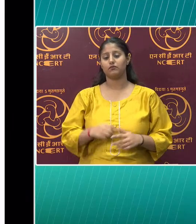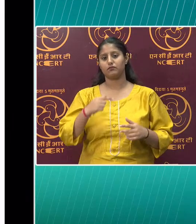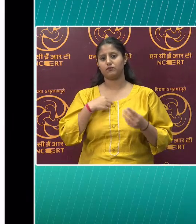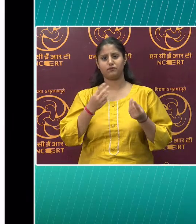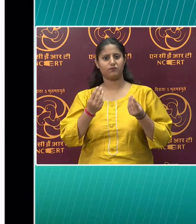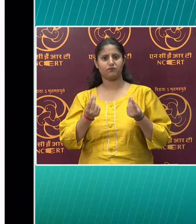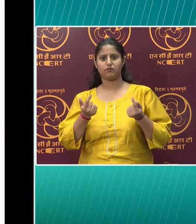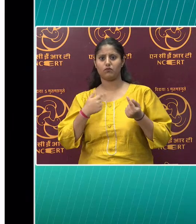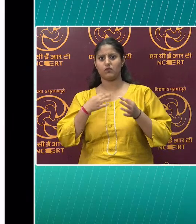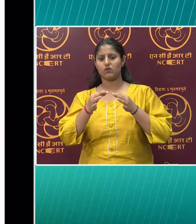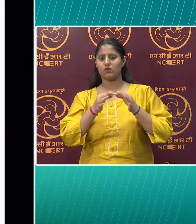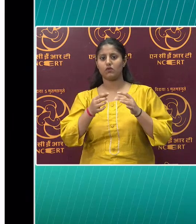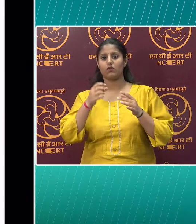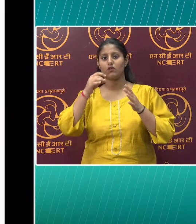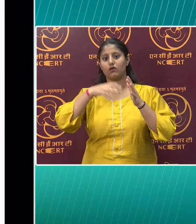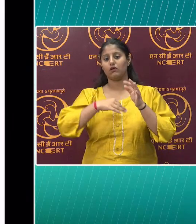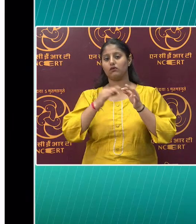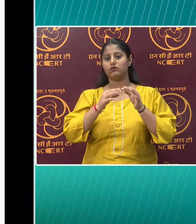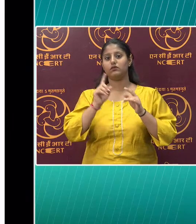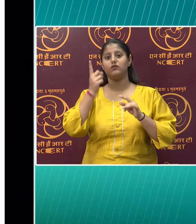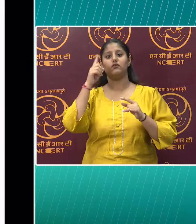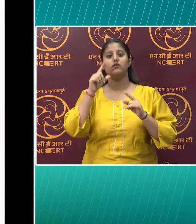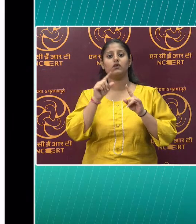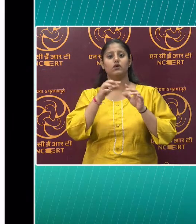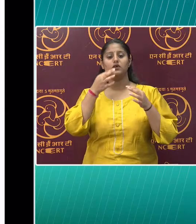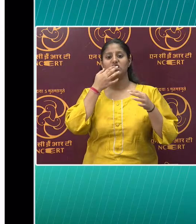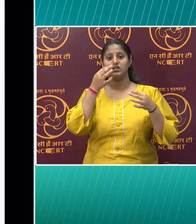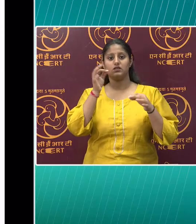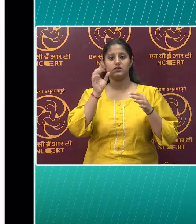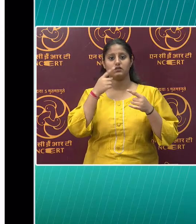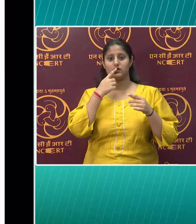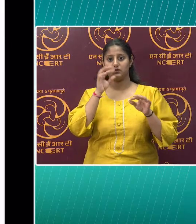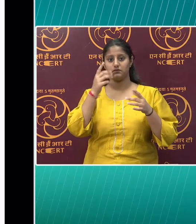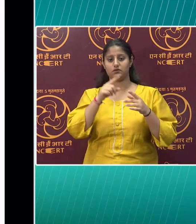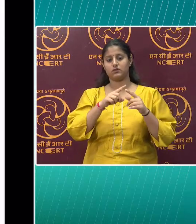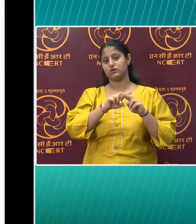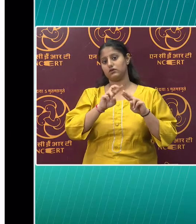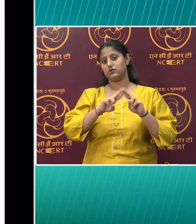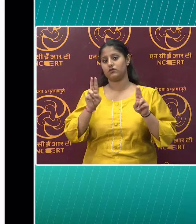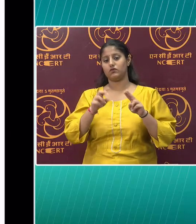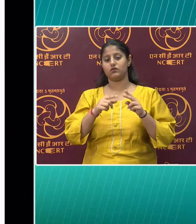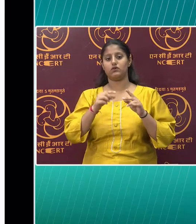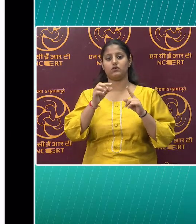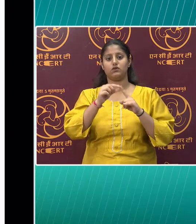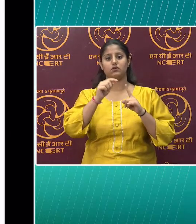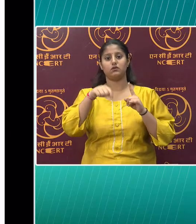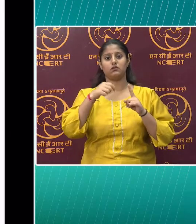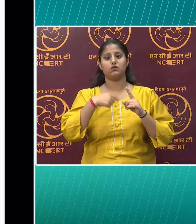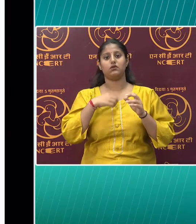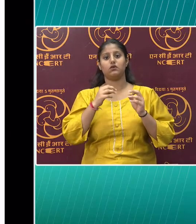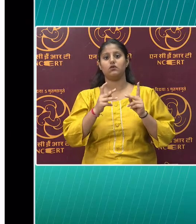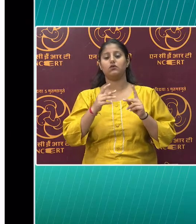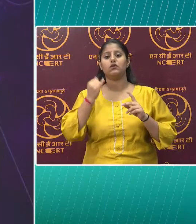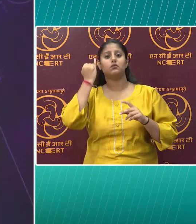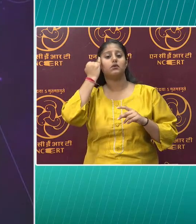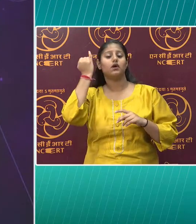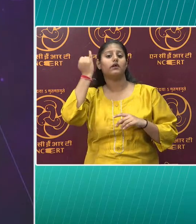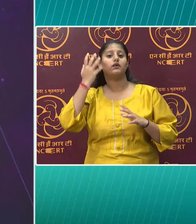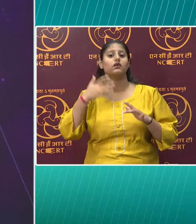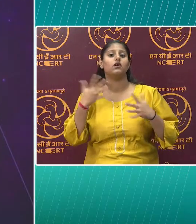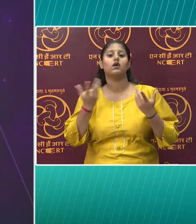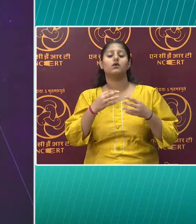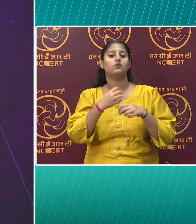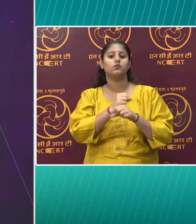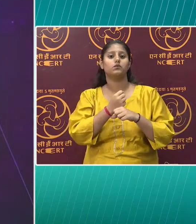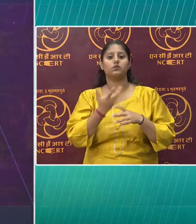go through this the first page of each of these projects. So it will give Right. you an Right. idea So that we get of, an idea about what yes,